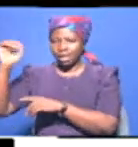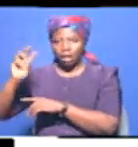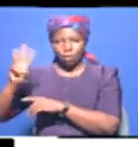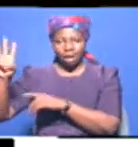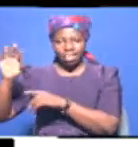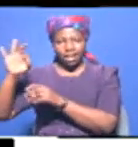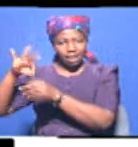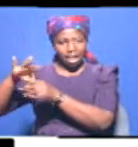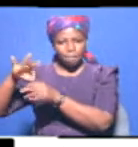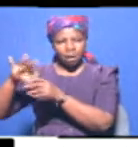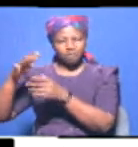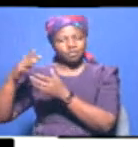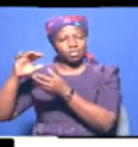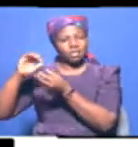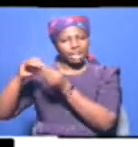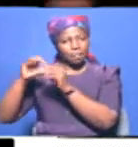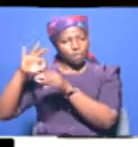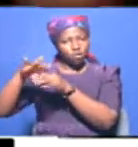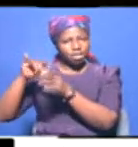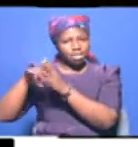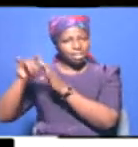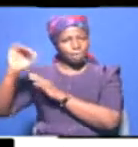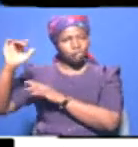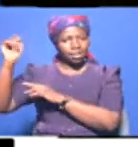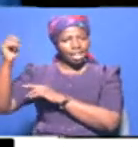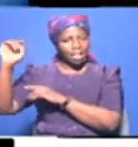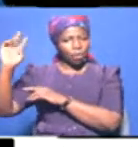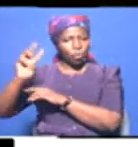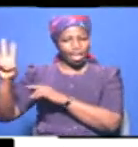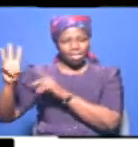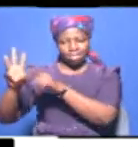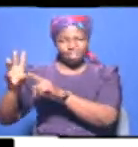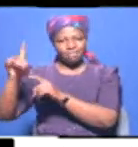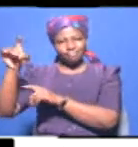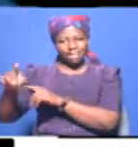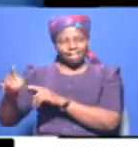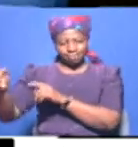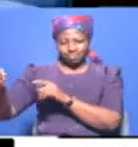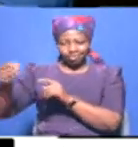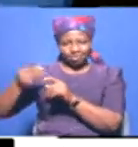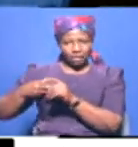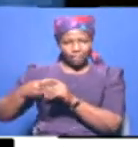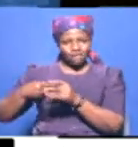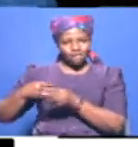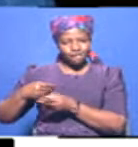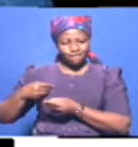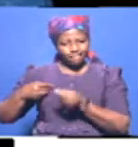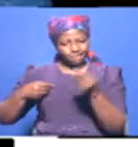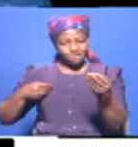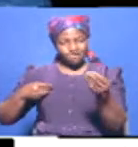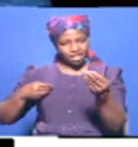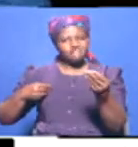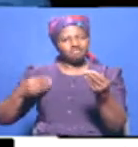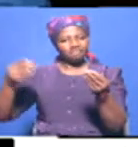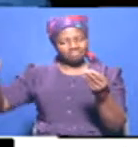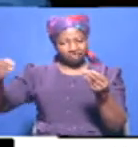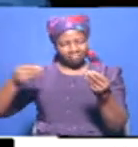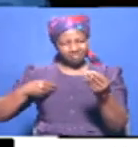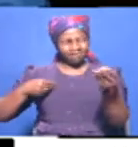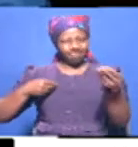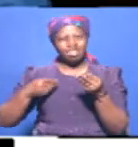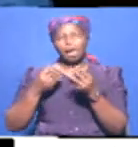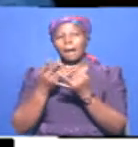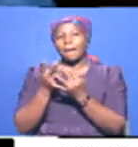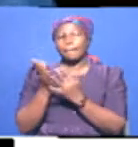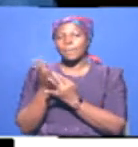that are in Mount Kenya West. And therefore, there has to be a give and take between both. But we understand none of them is